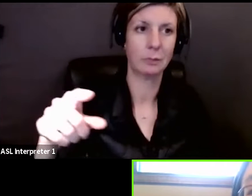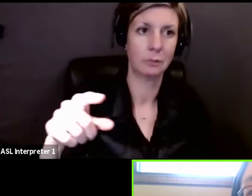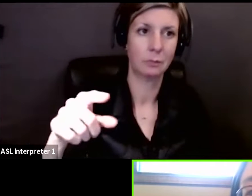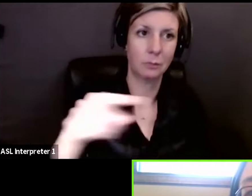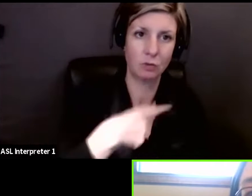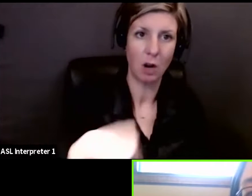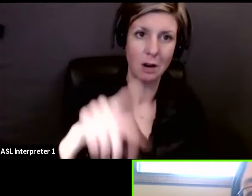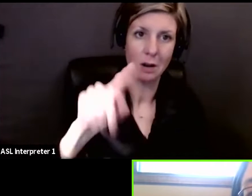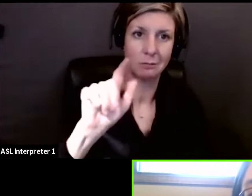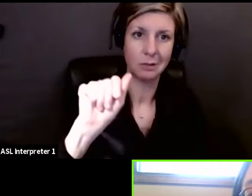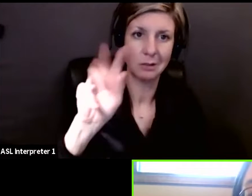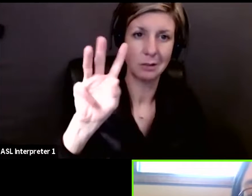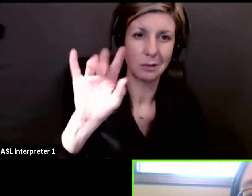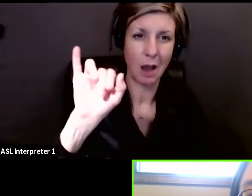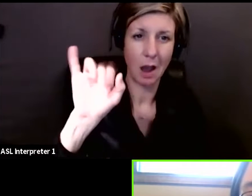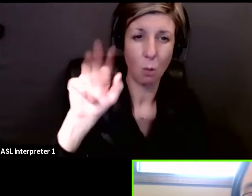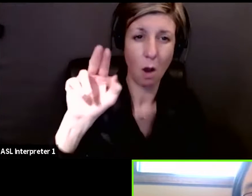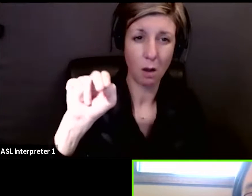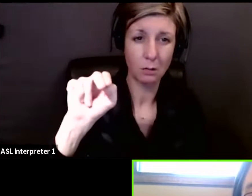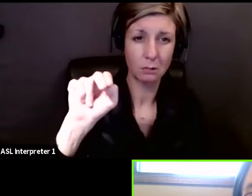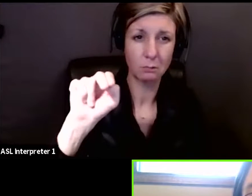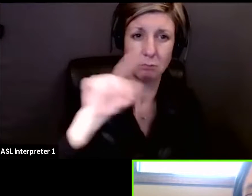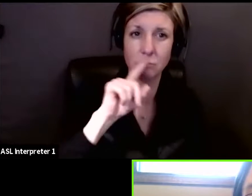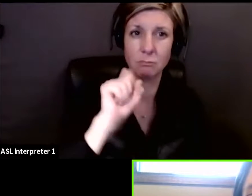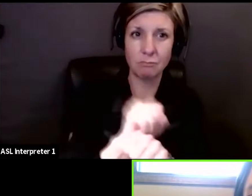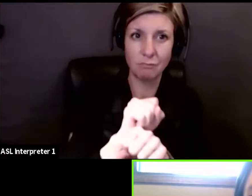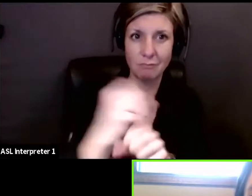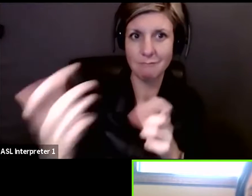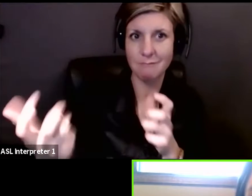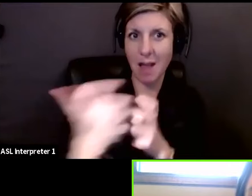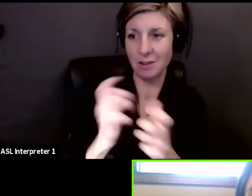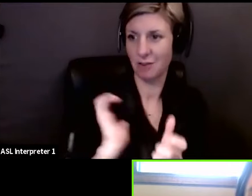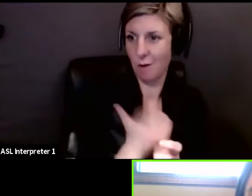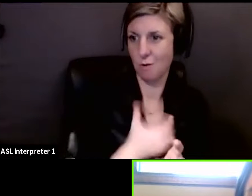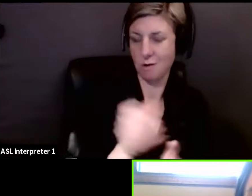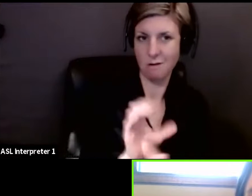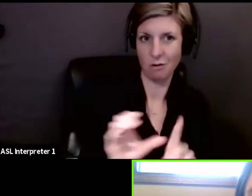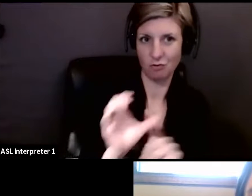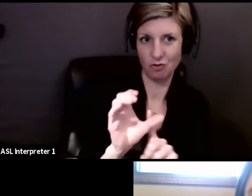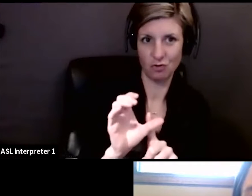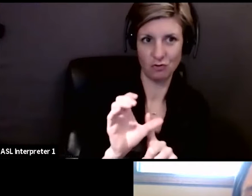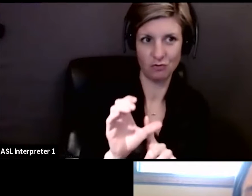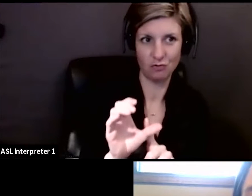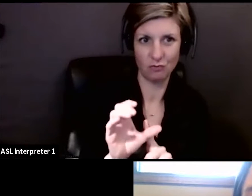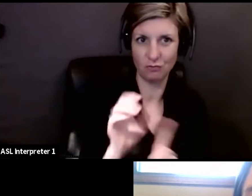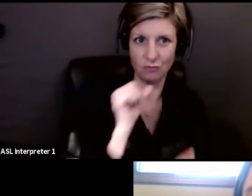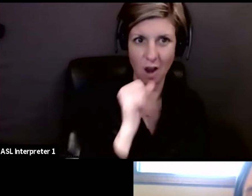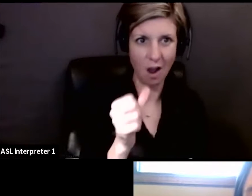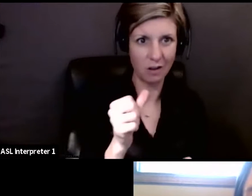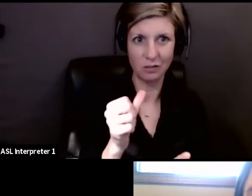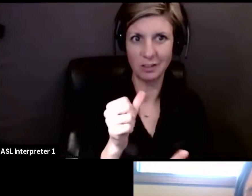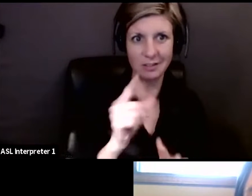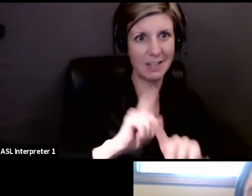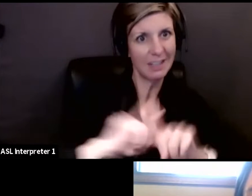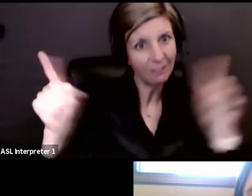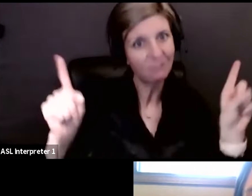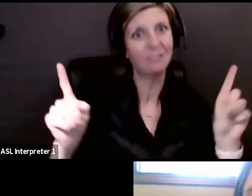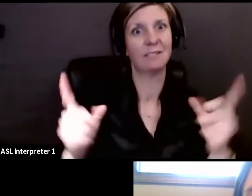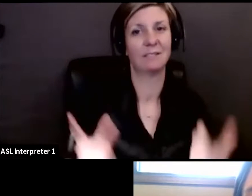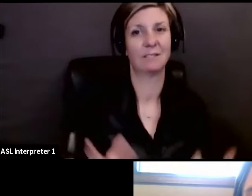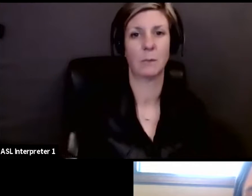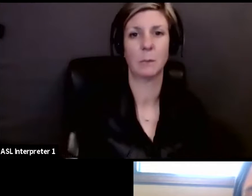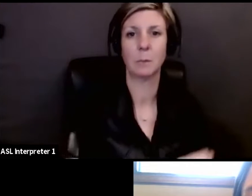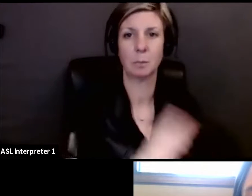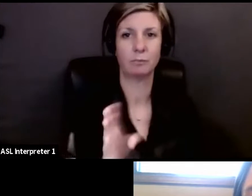the people who are attached to that culture. Yep. I also think that one of the